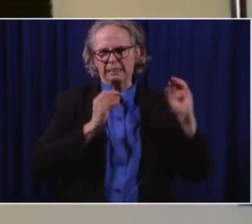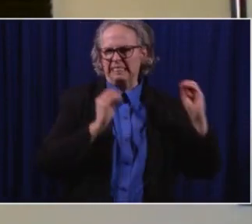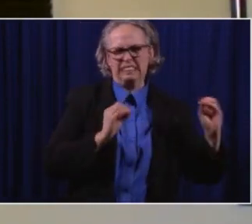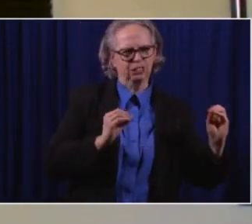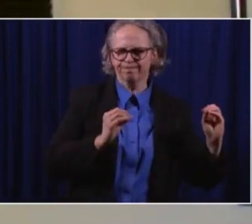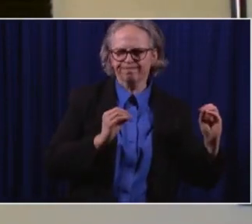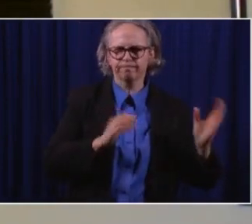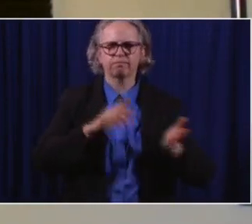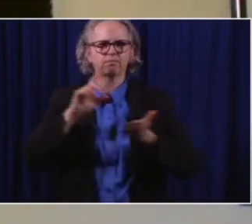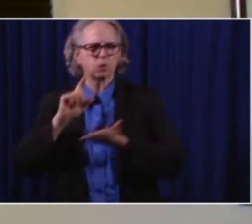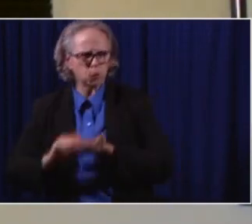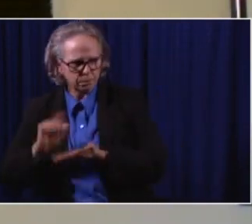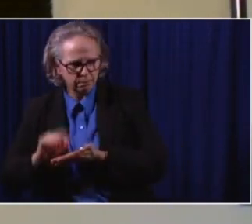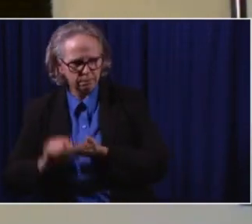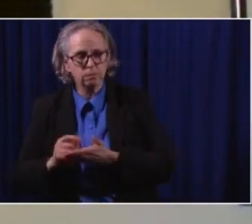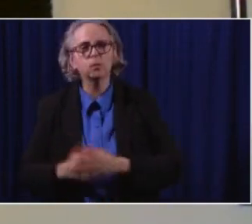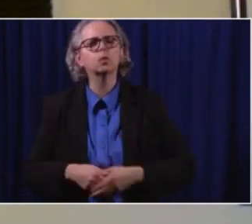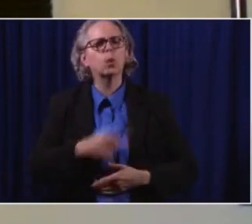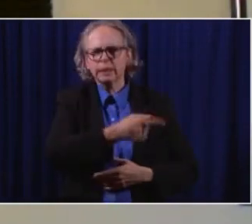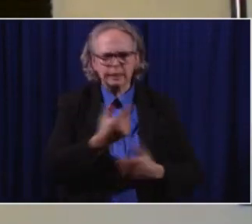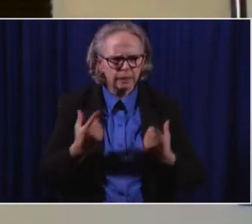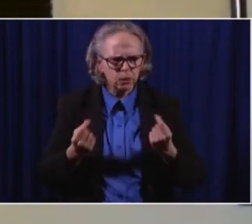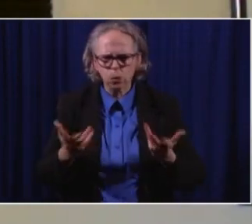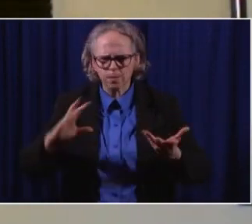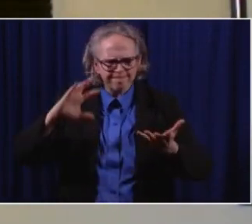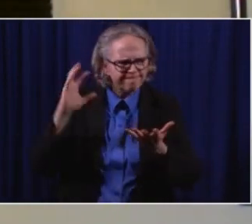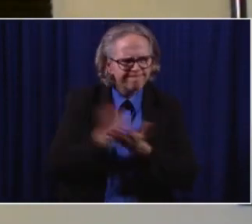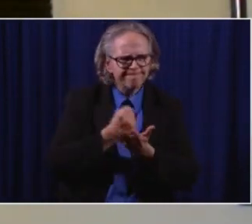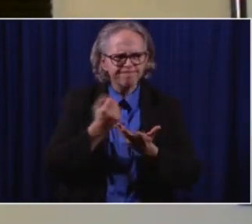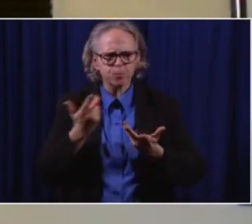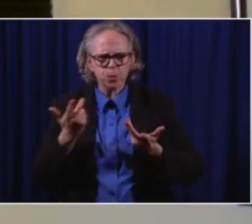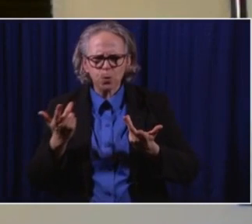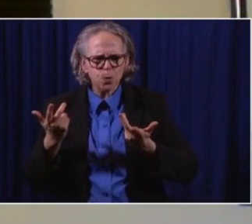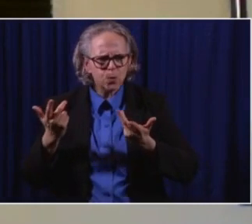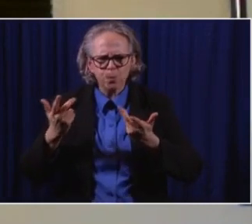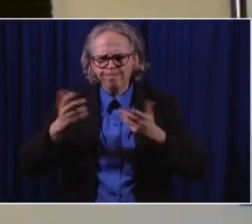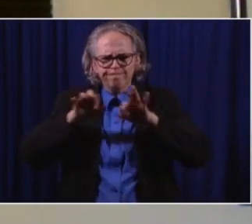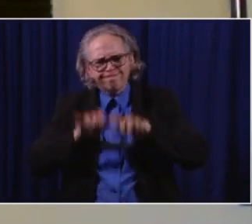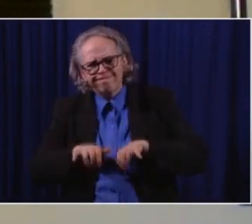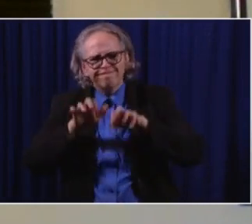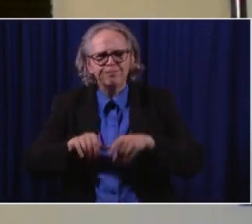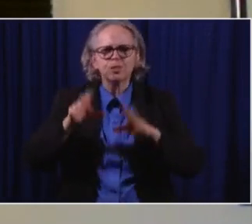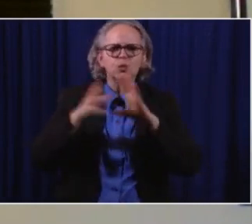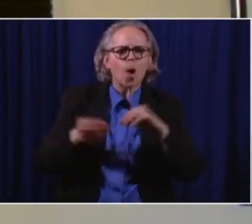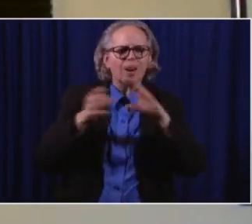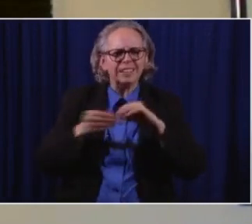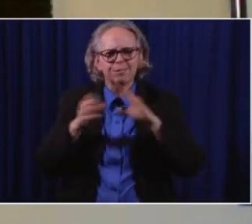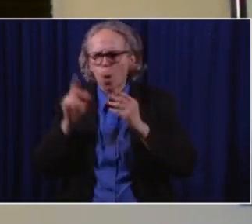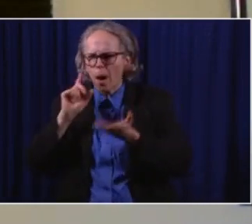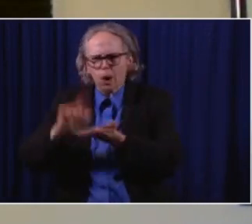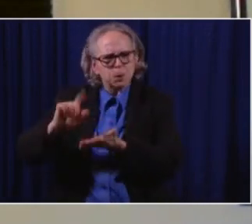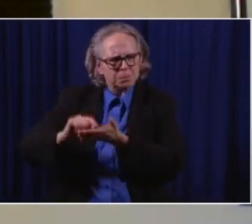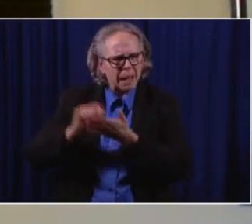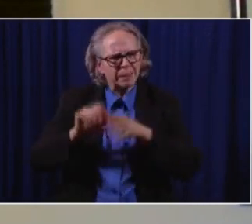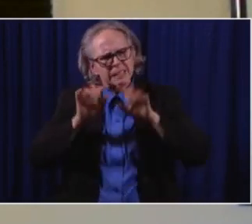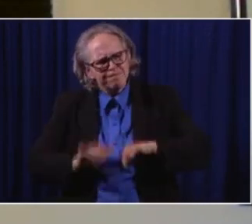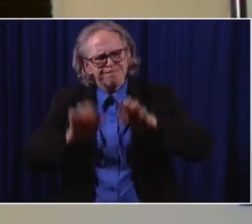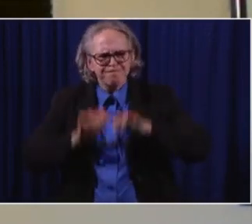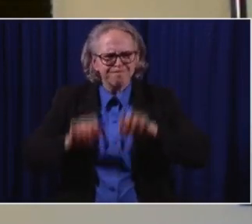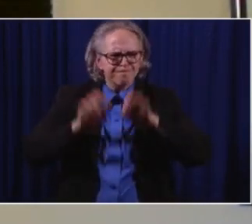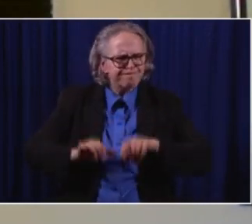an opportunity one time to cover a story, and at that time, I believe it was